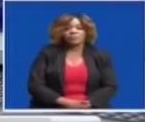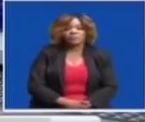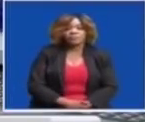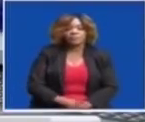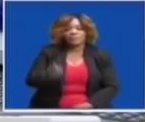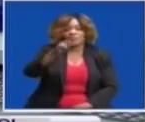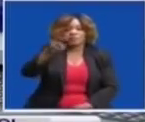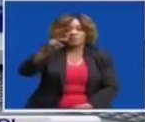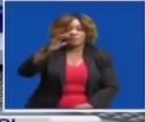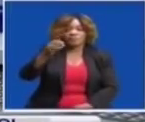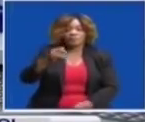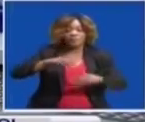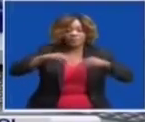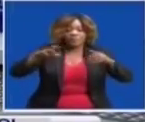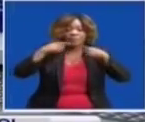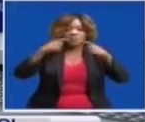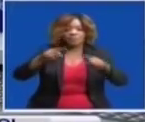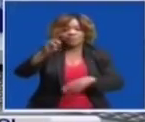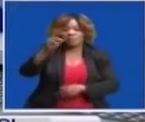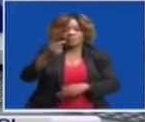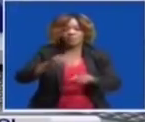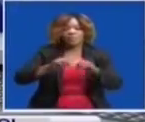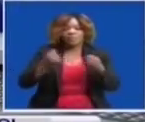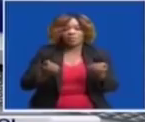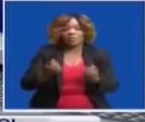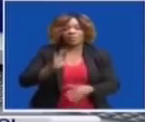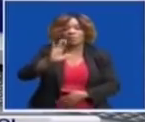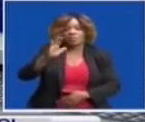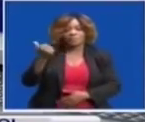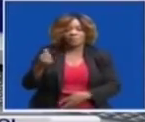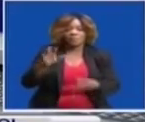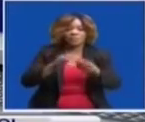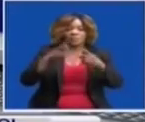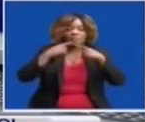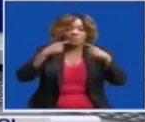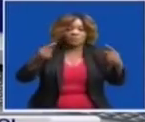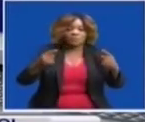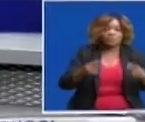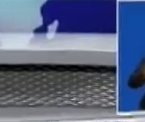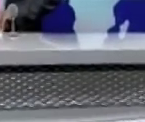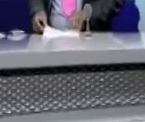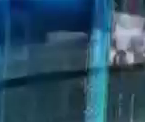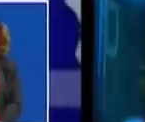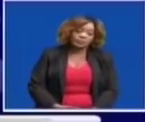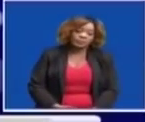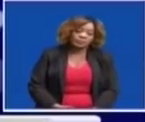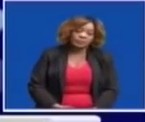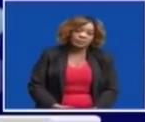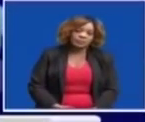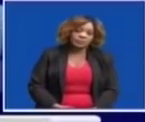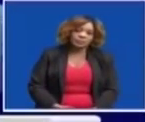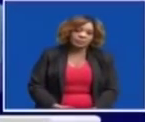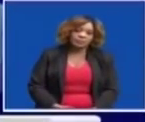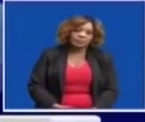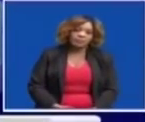You're watching ZNBC Main News. We take our second break. We'll be right back with more news shortly. Stay tuned.